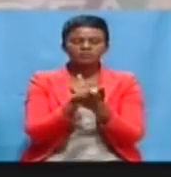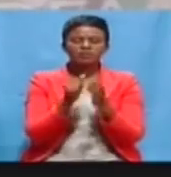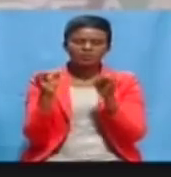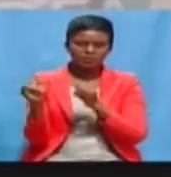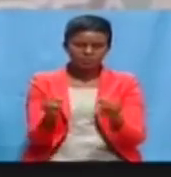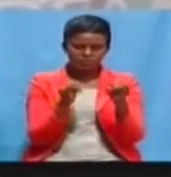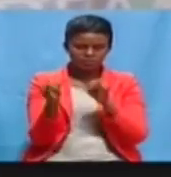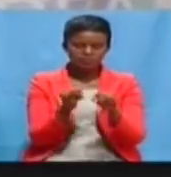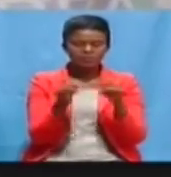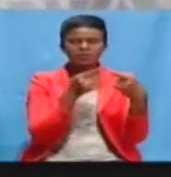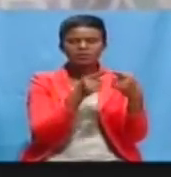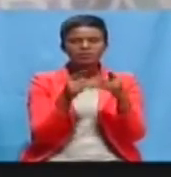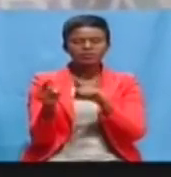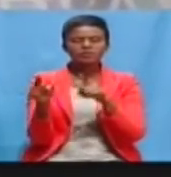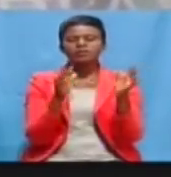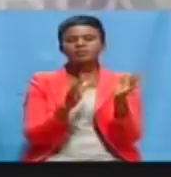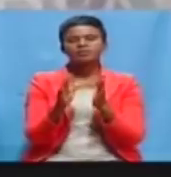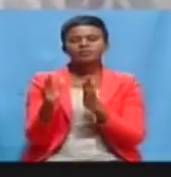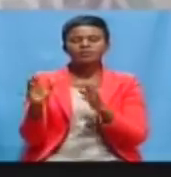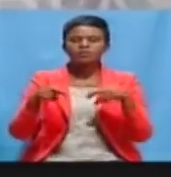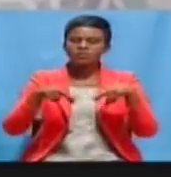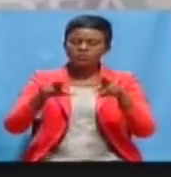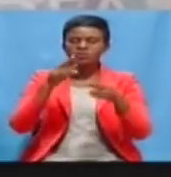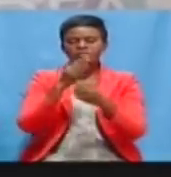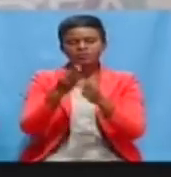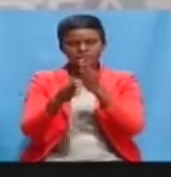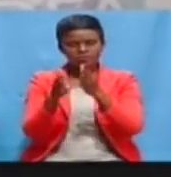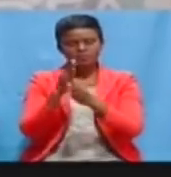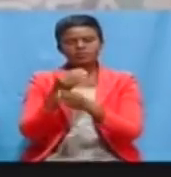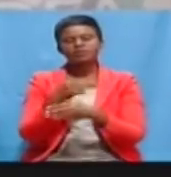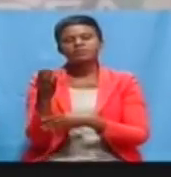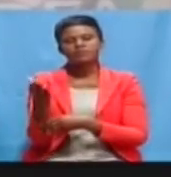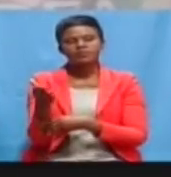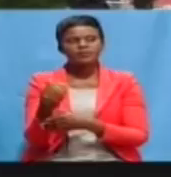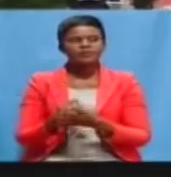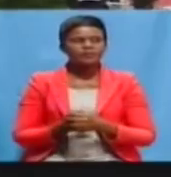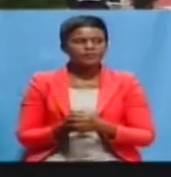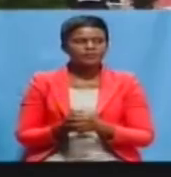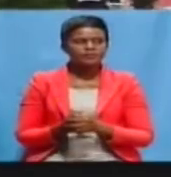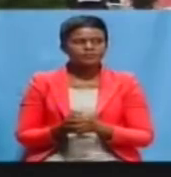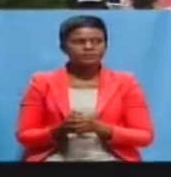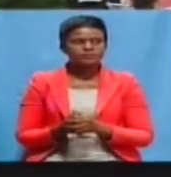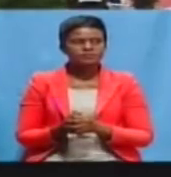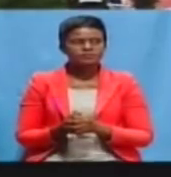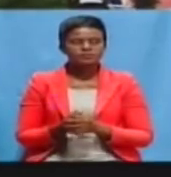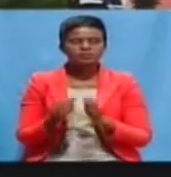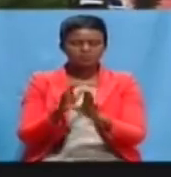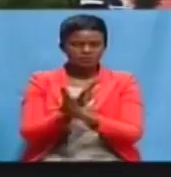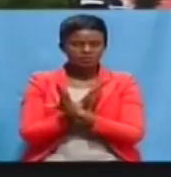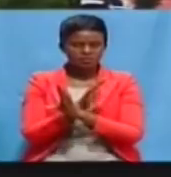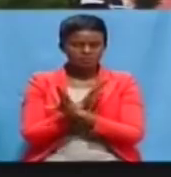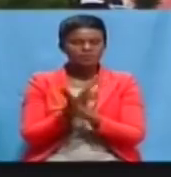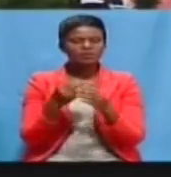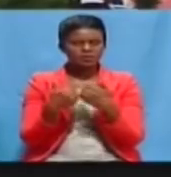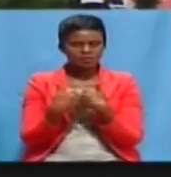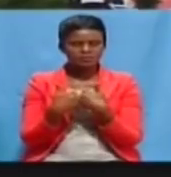implementing standard innovation in road construction. First and foremost, Zambia is for all. It's for